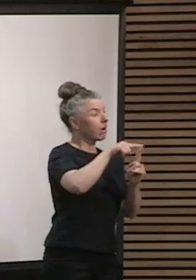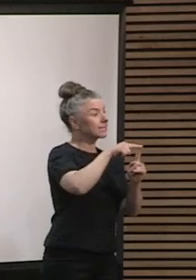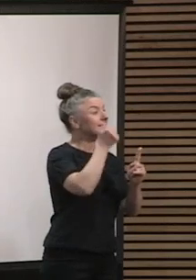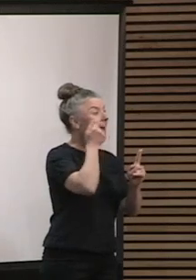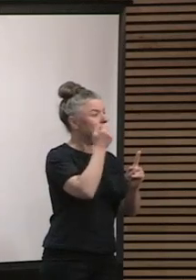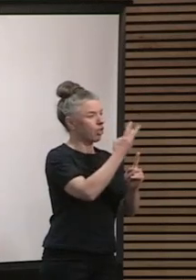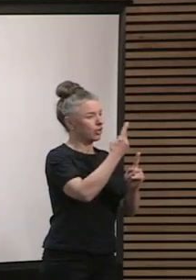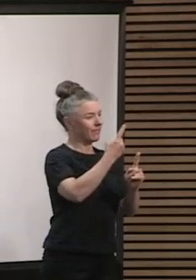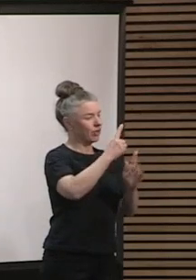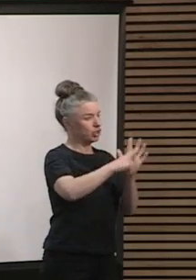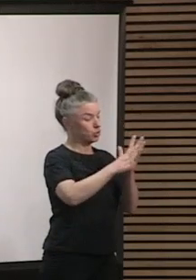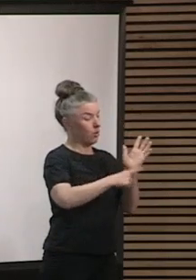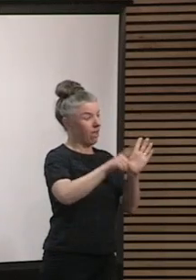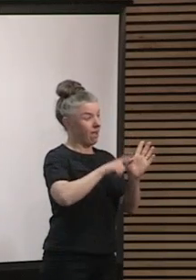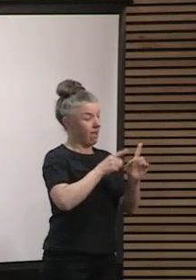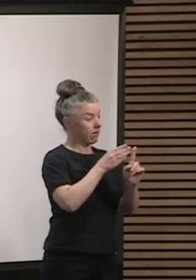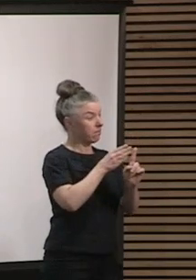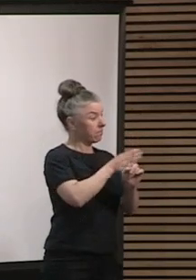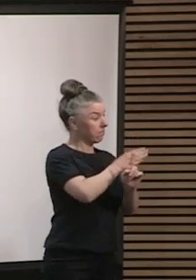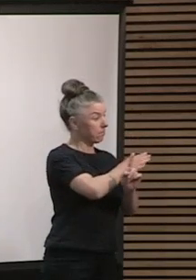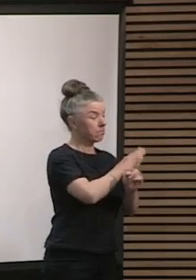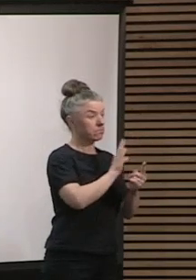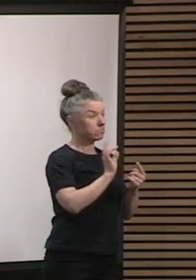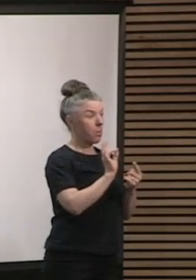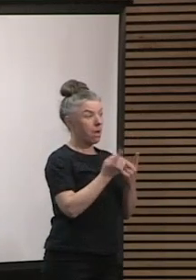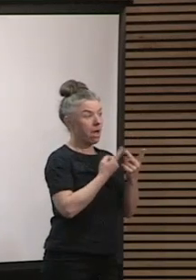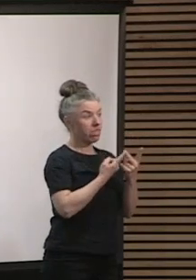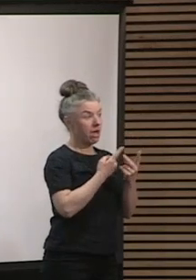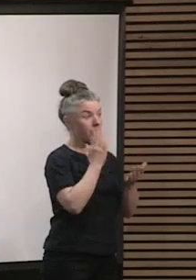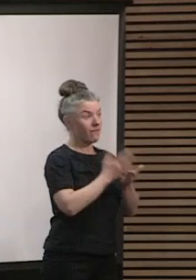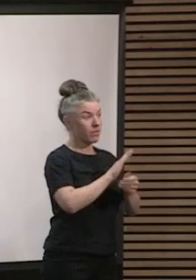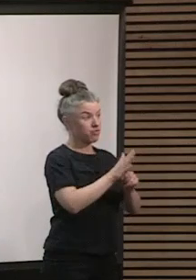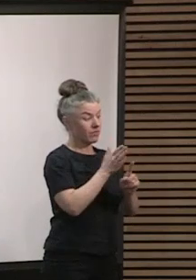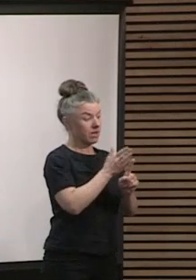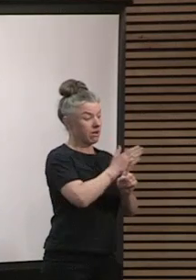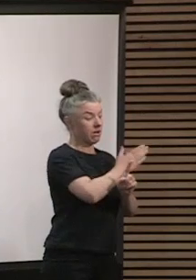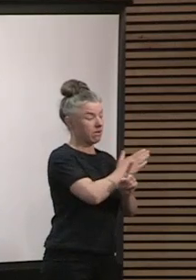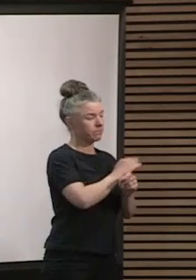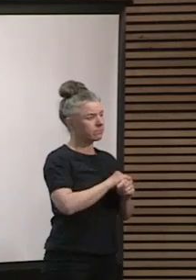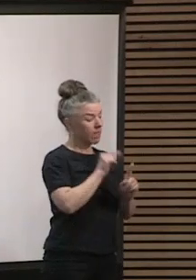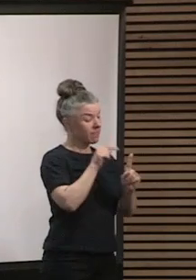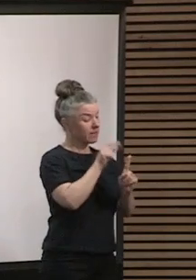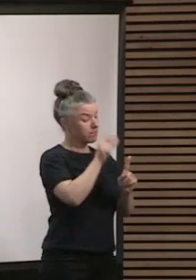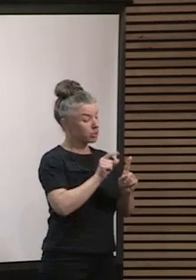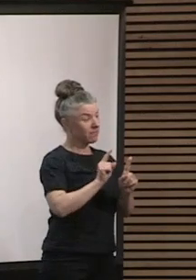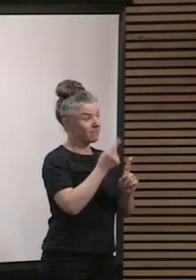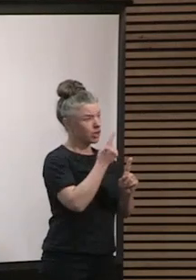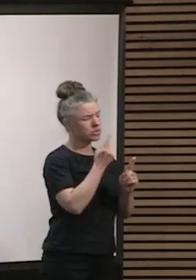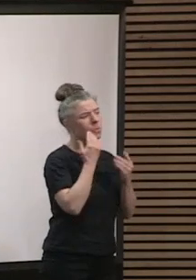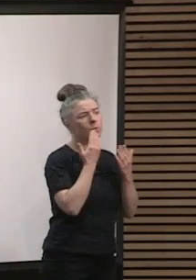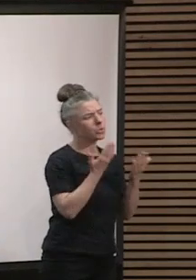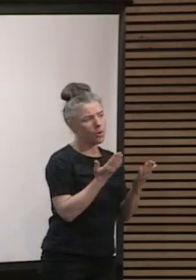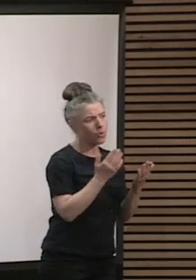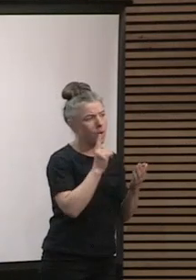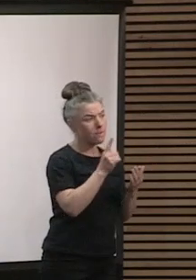of July. This may not yet be the origin of the outbreak, but on the information we have to